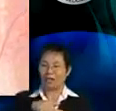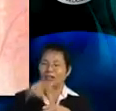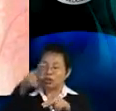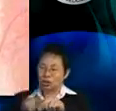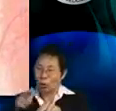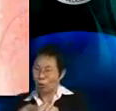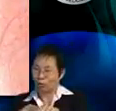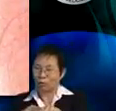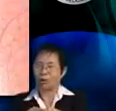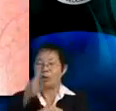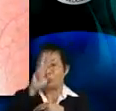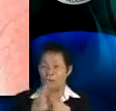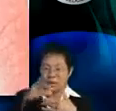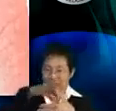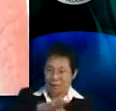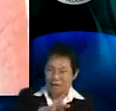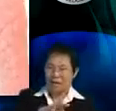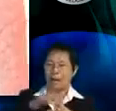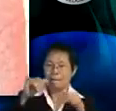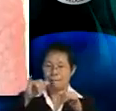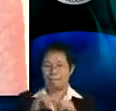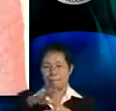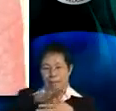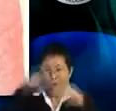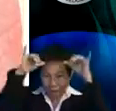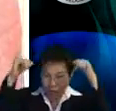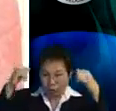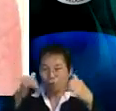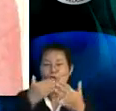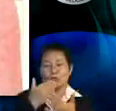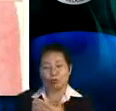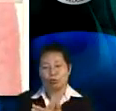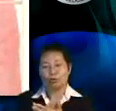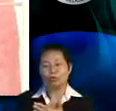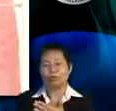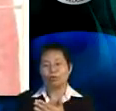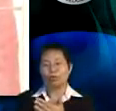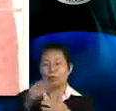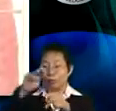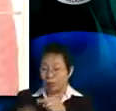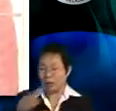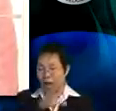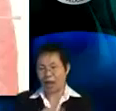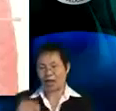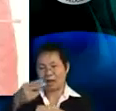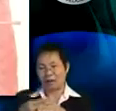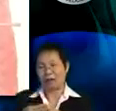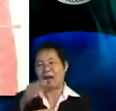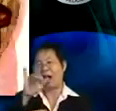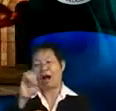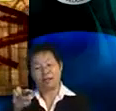salts. Red meat, such as beef, is a good source of mineral salt, also known as